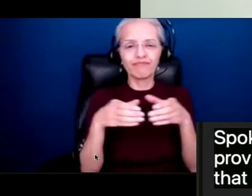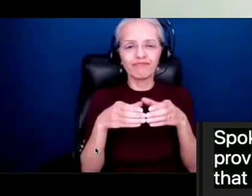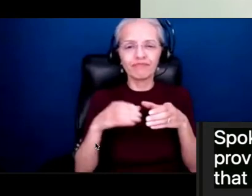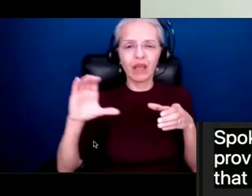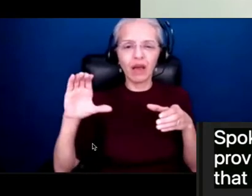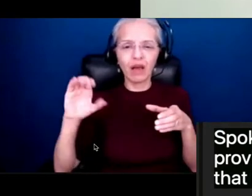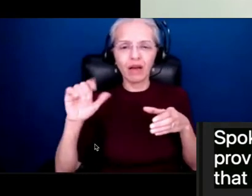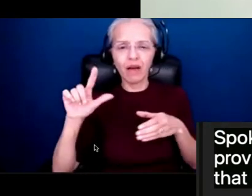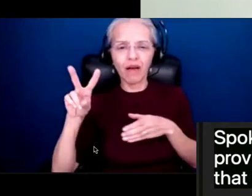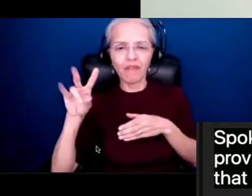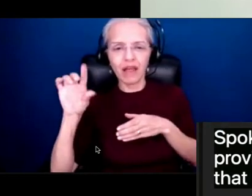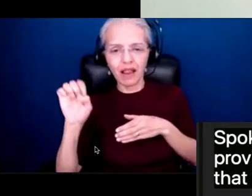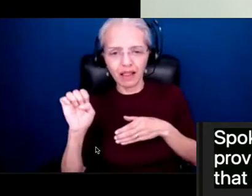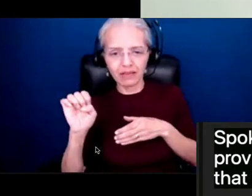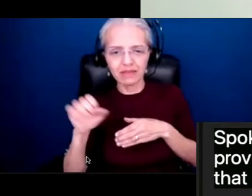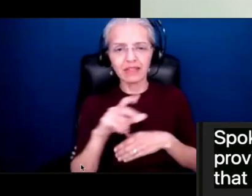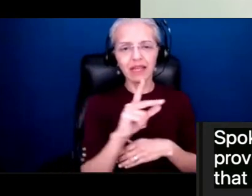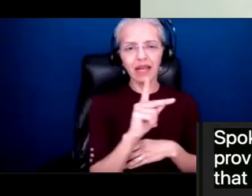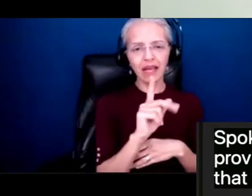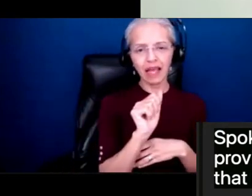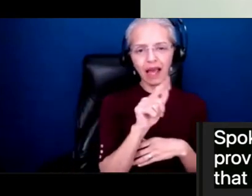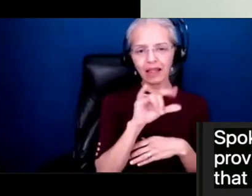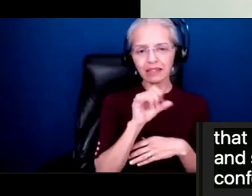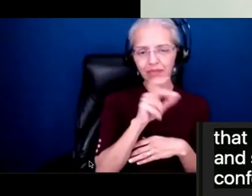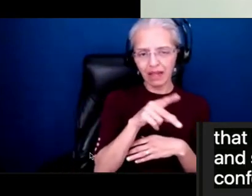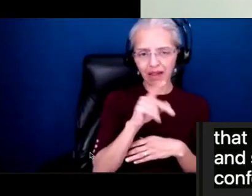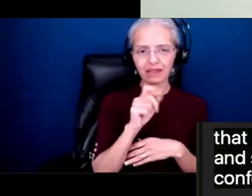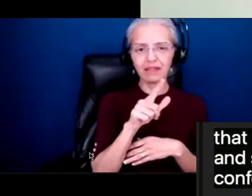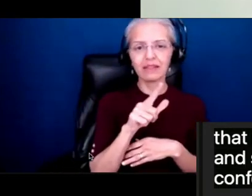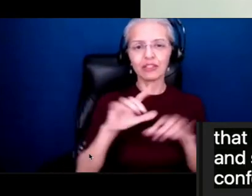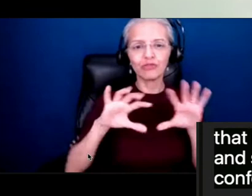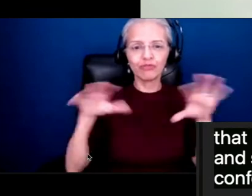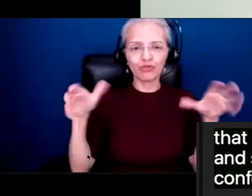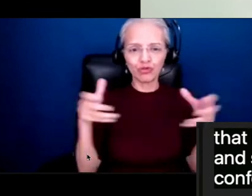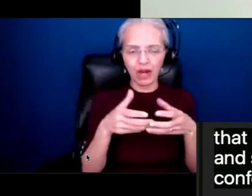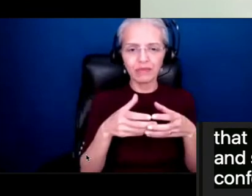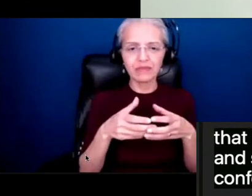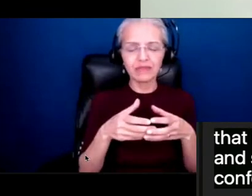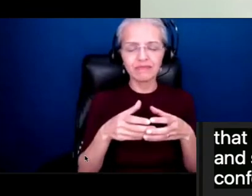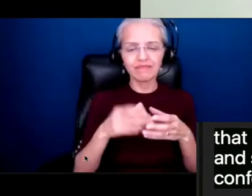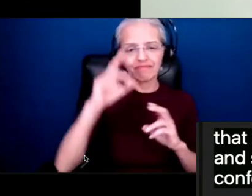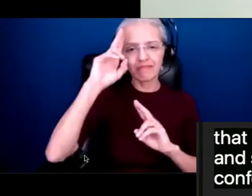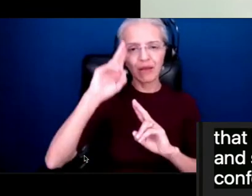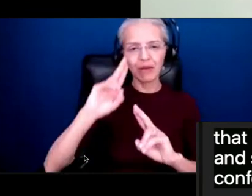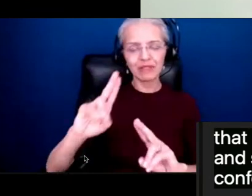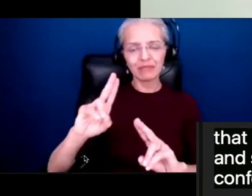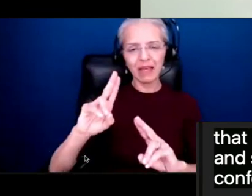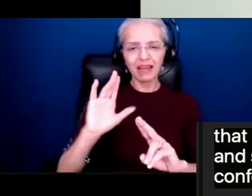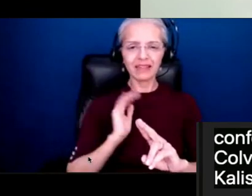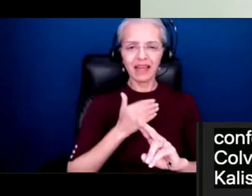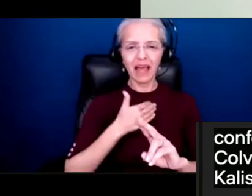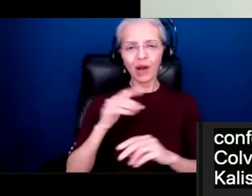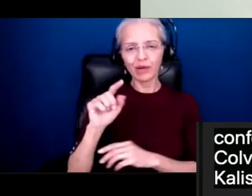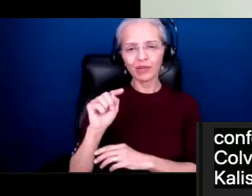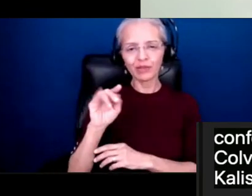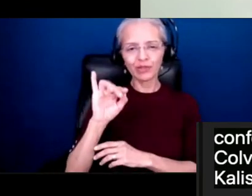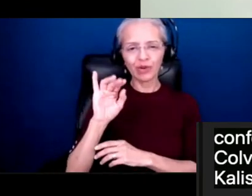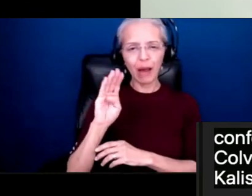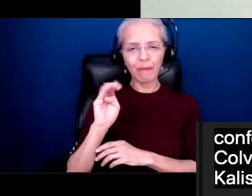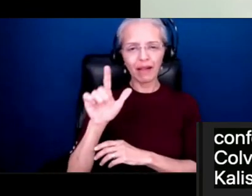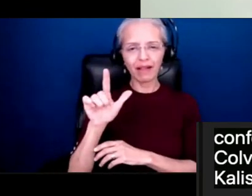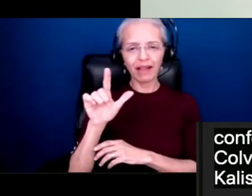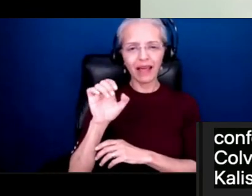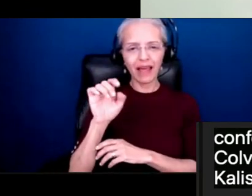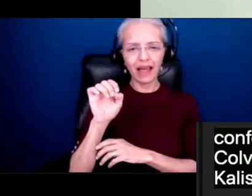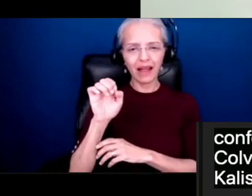Tribe. We pay our respects to tribal elders, both past and present, as well as to all Indigenous